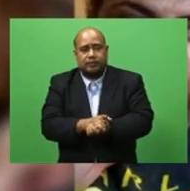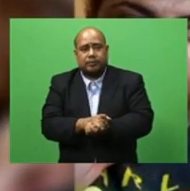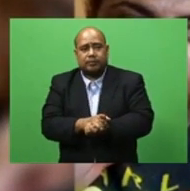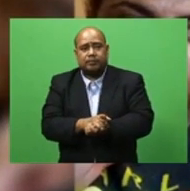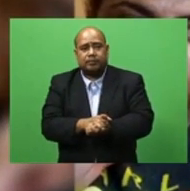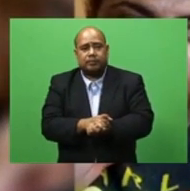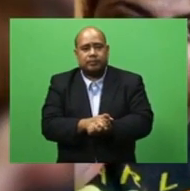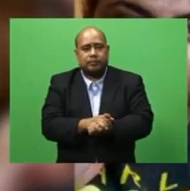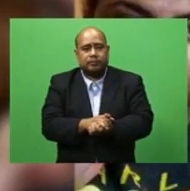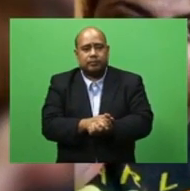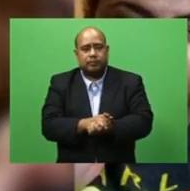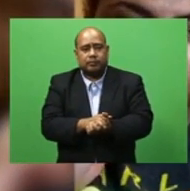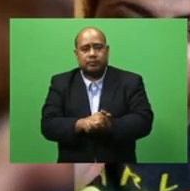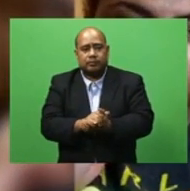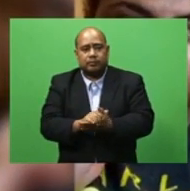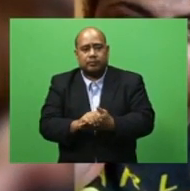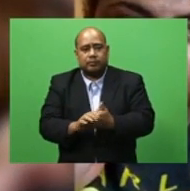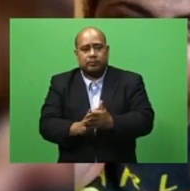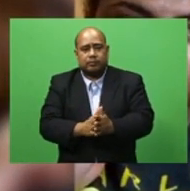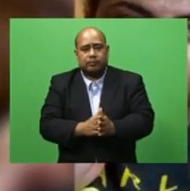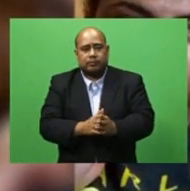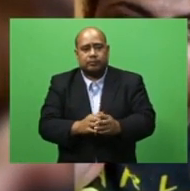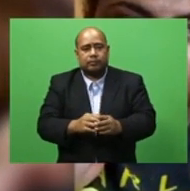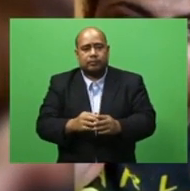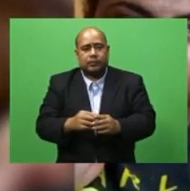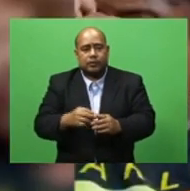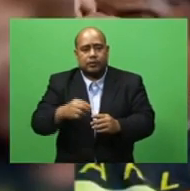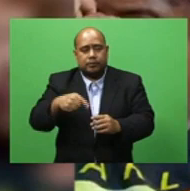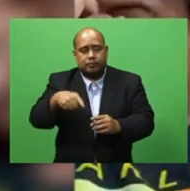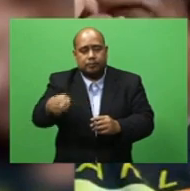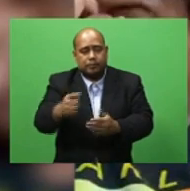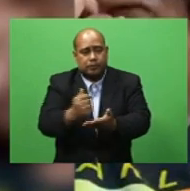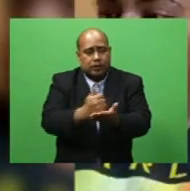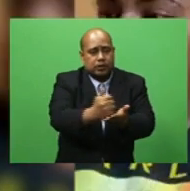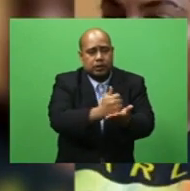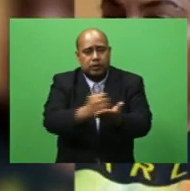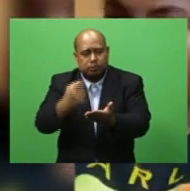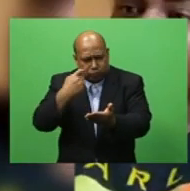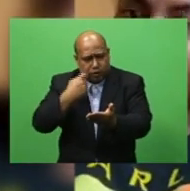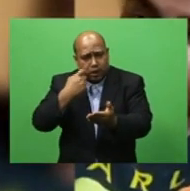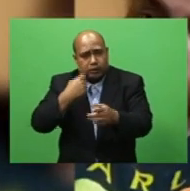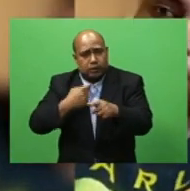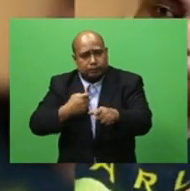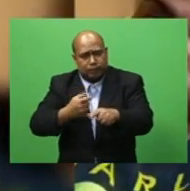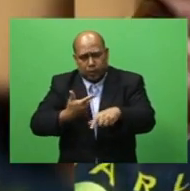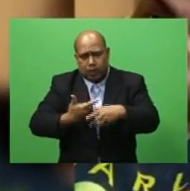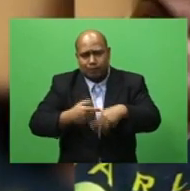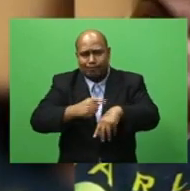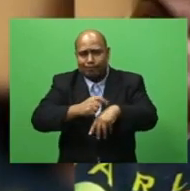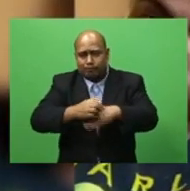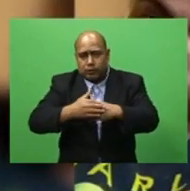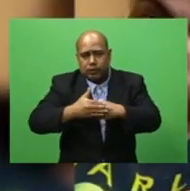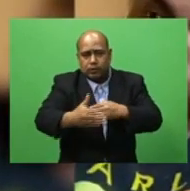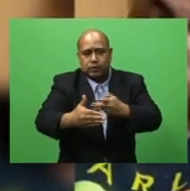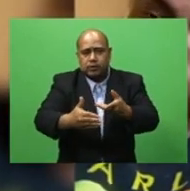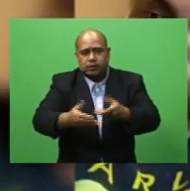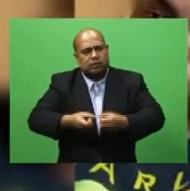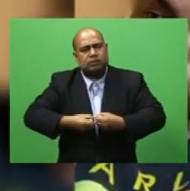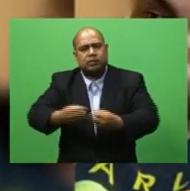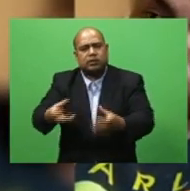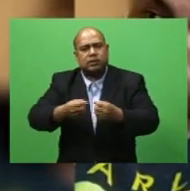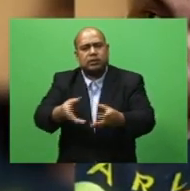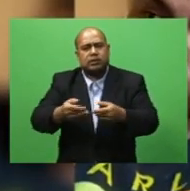try and act back with as much kindness as you can in a way, because don't give them a reason, you